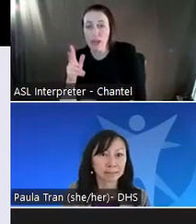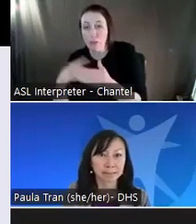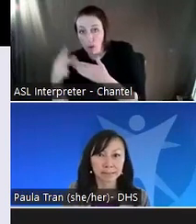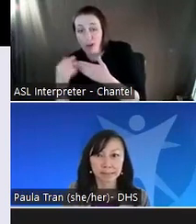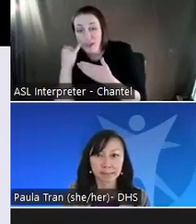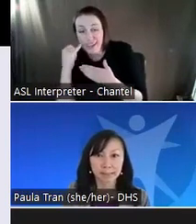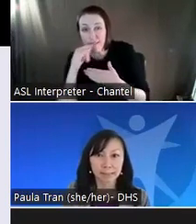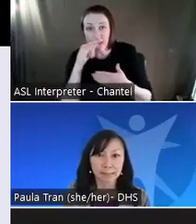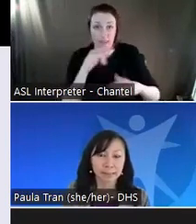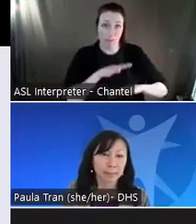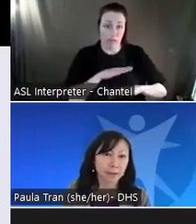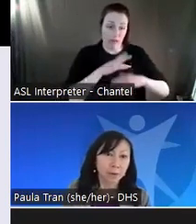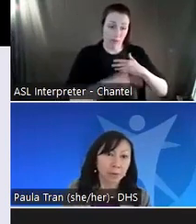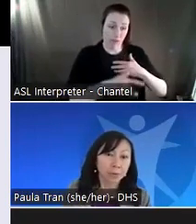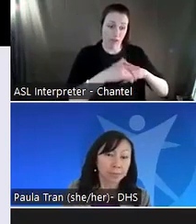please.